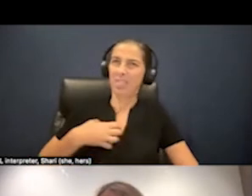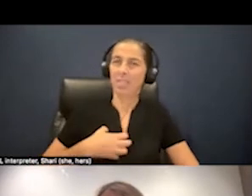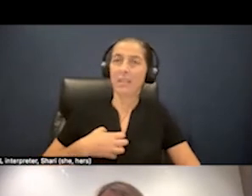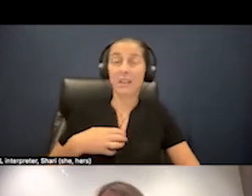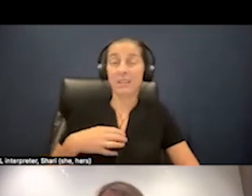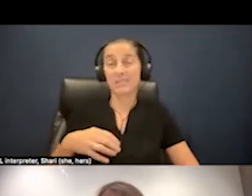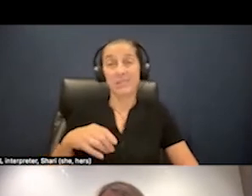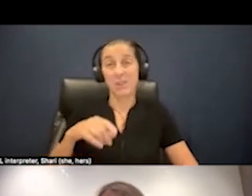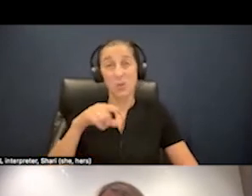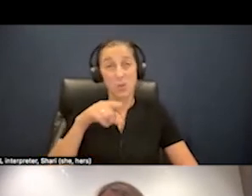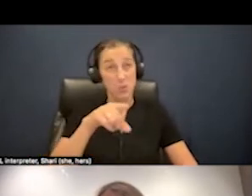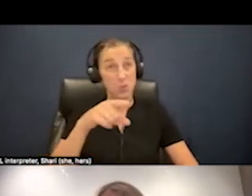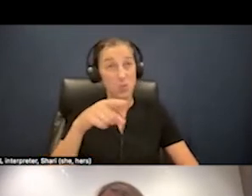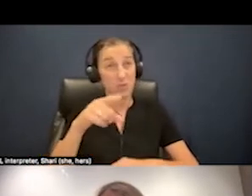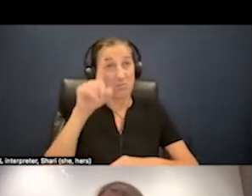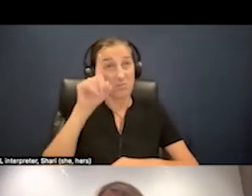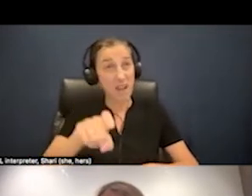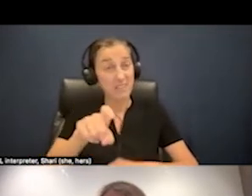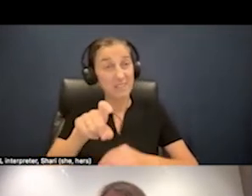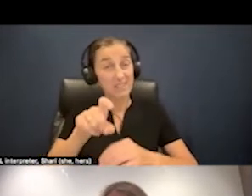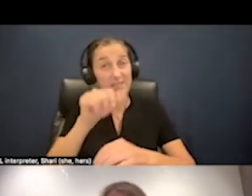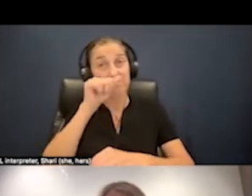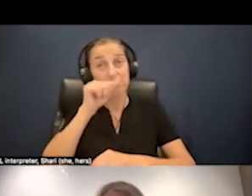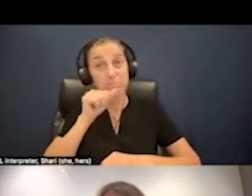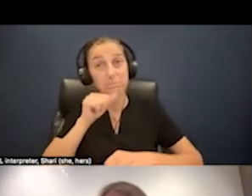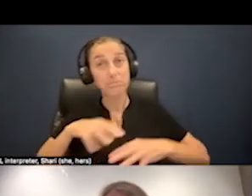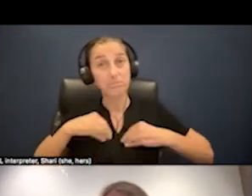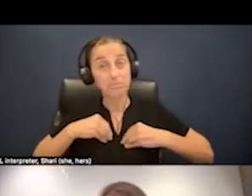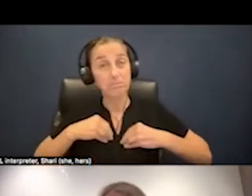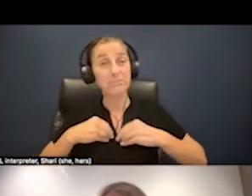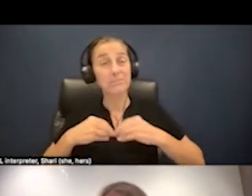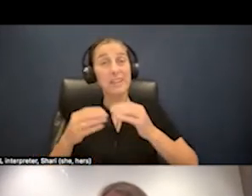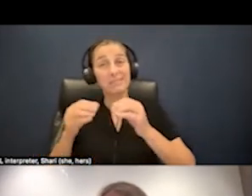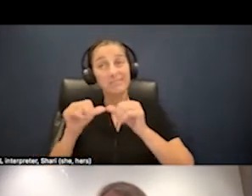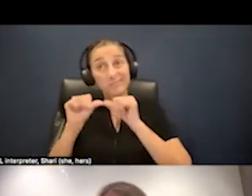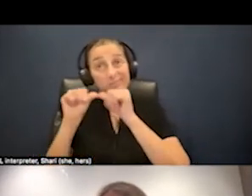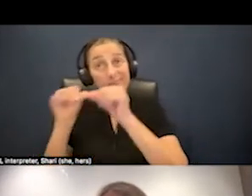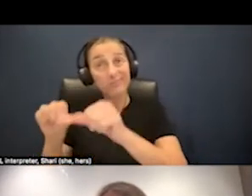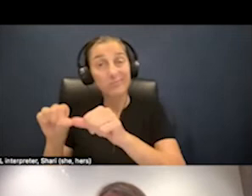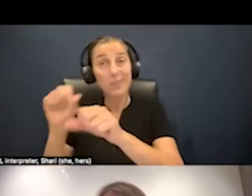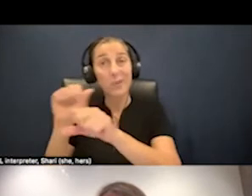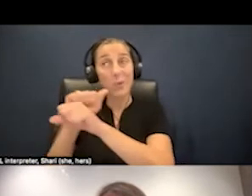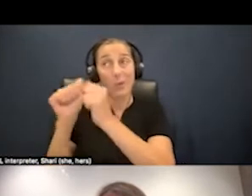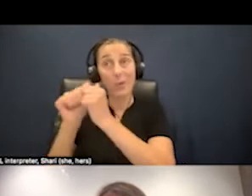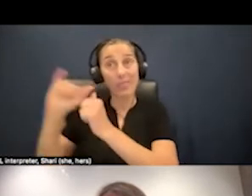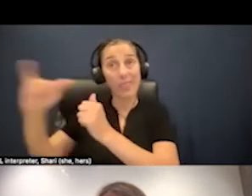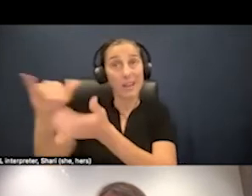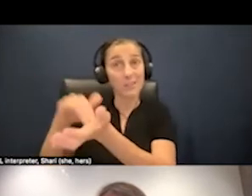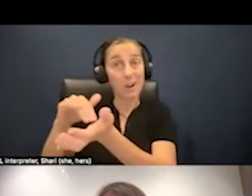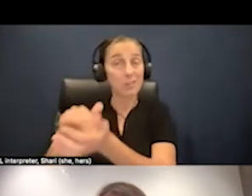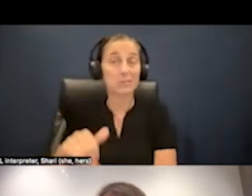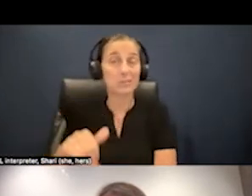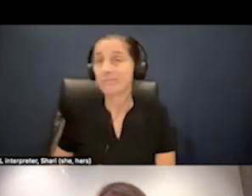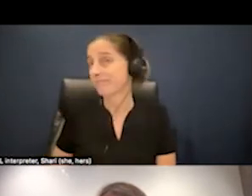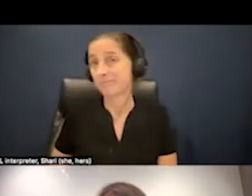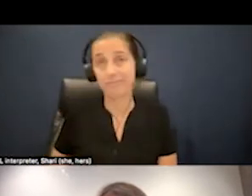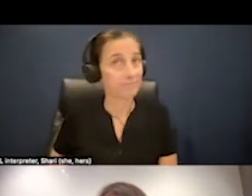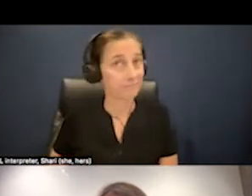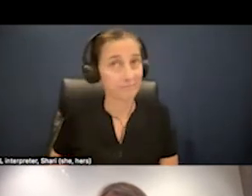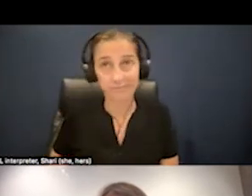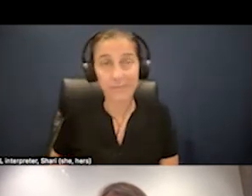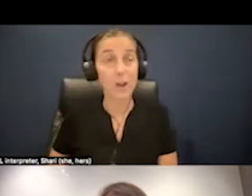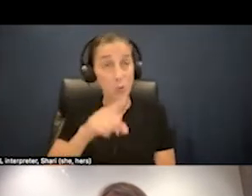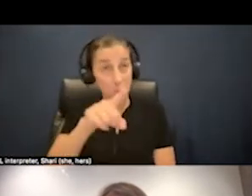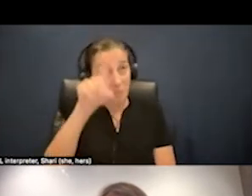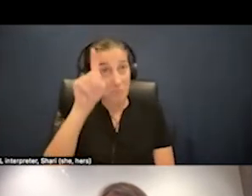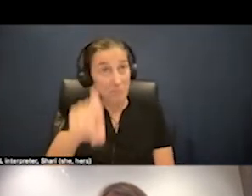feedback or to report something if it felt reportable, if that doesn't feel like something you want to do. It is always your